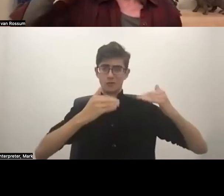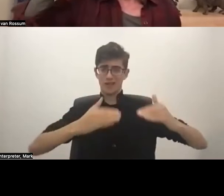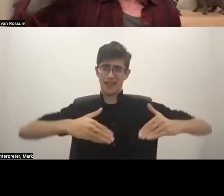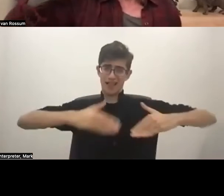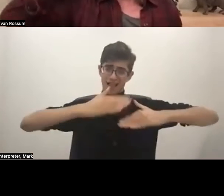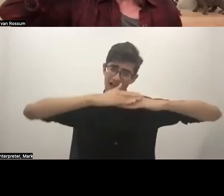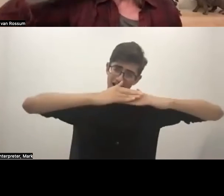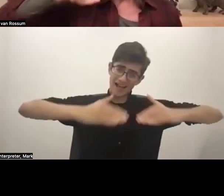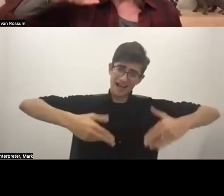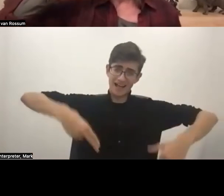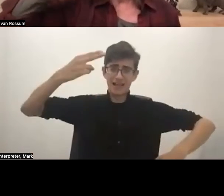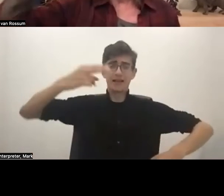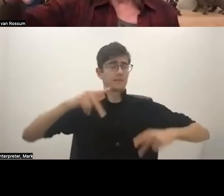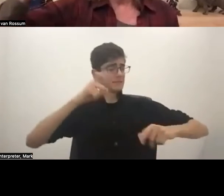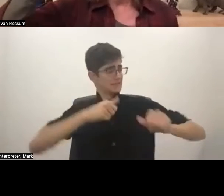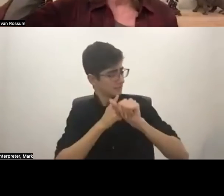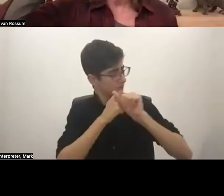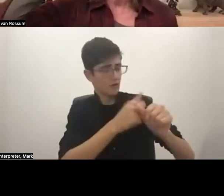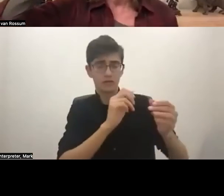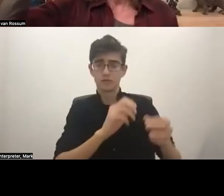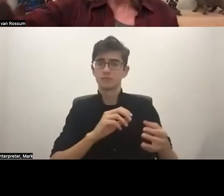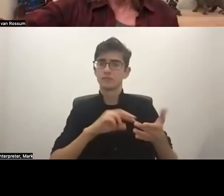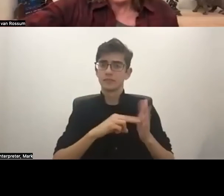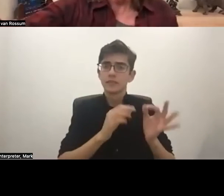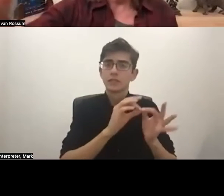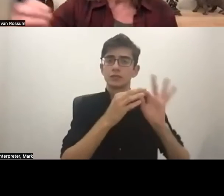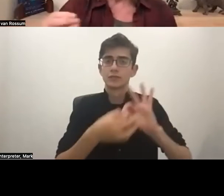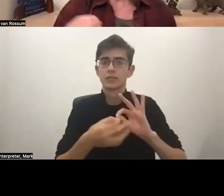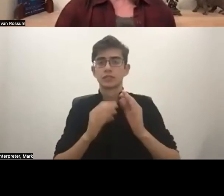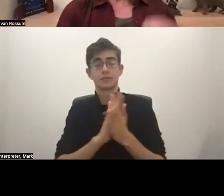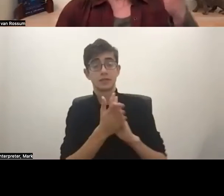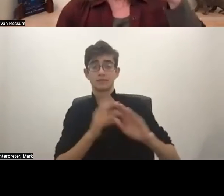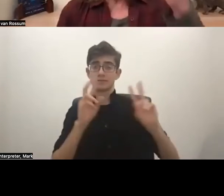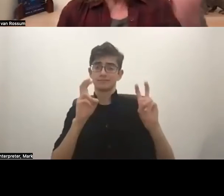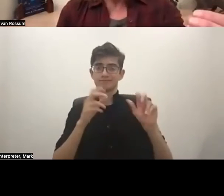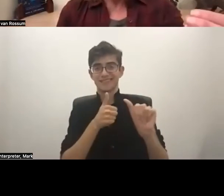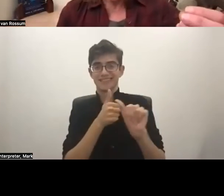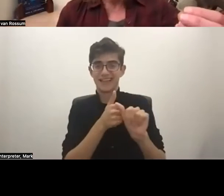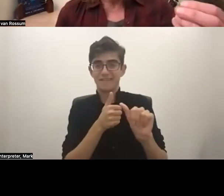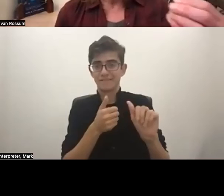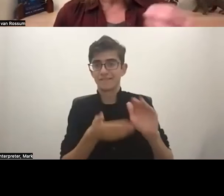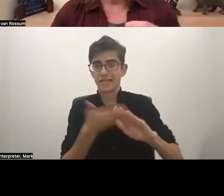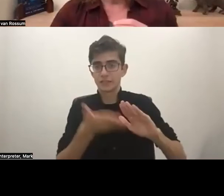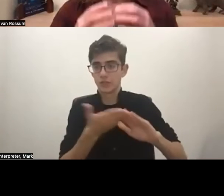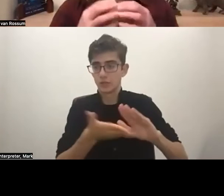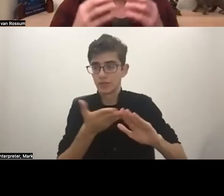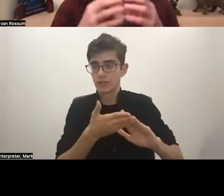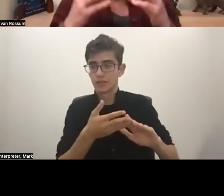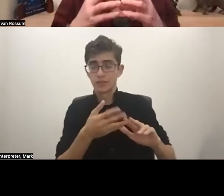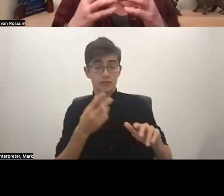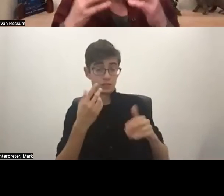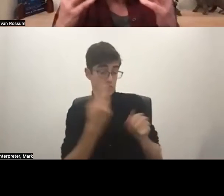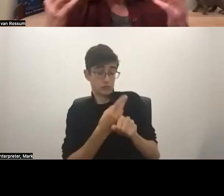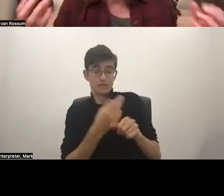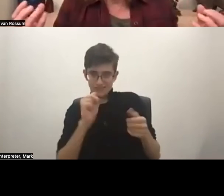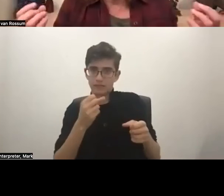that results in an interpretation of being self-executing, that looks to the plain language.